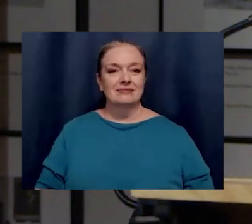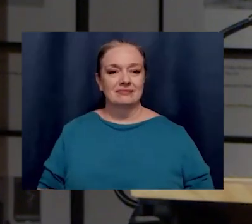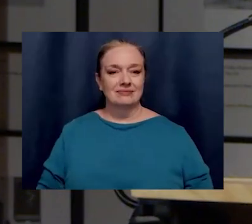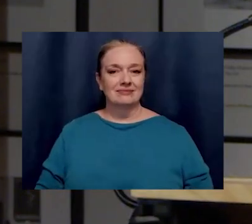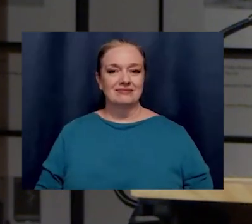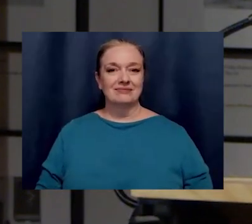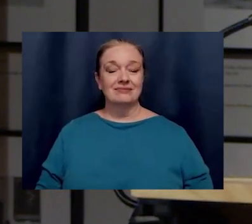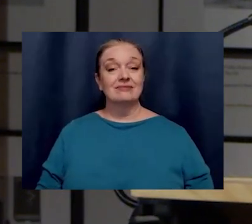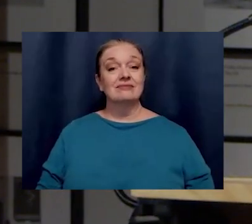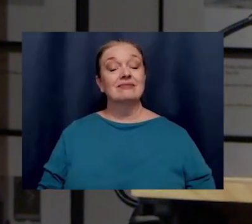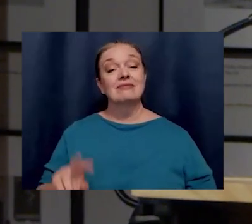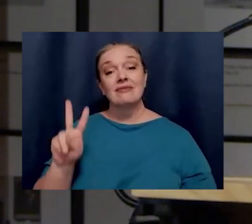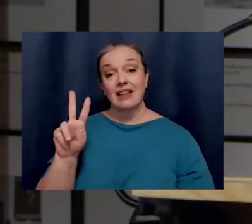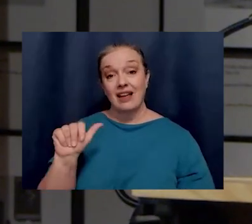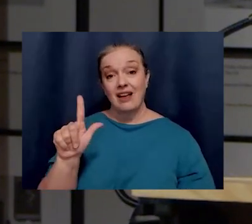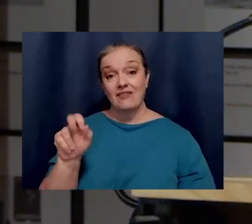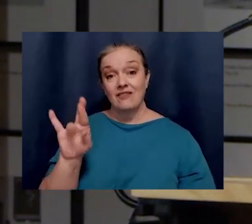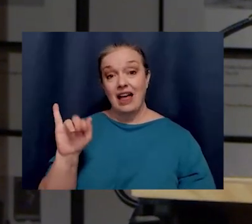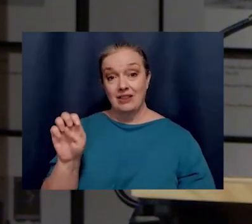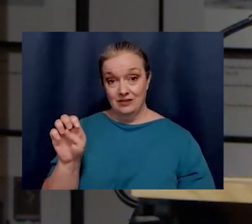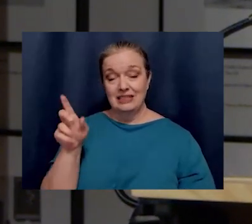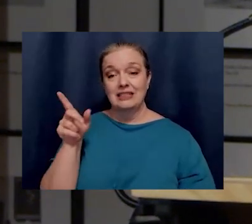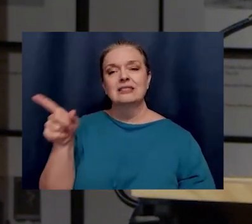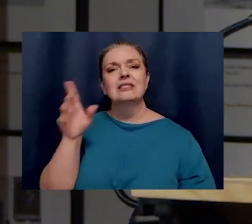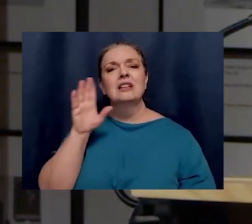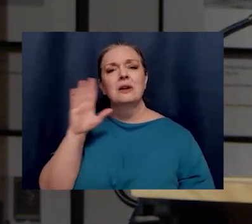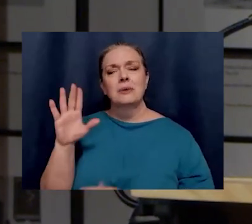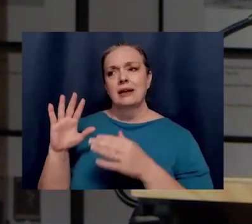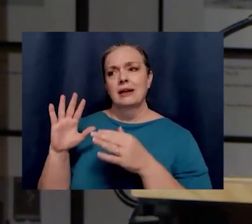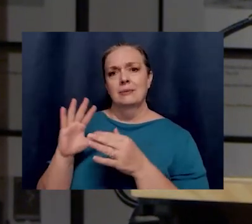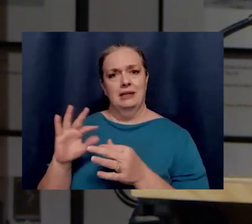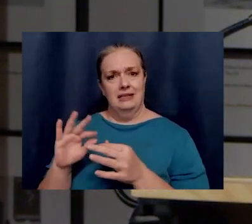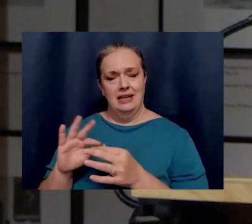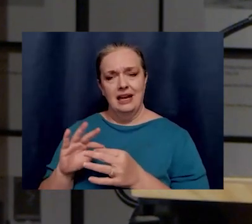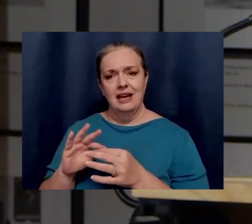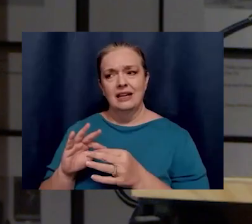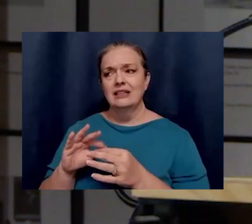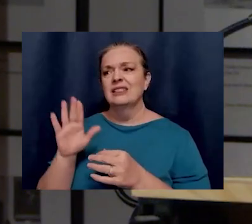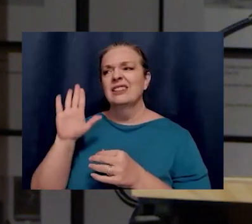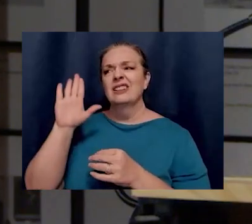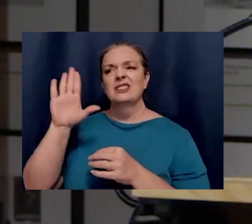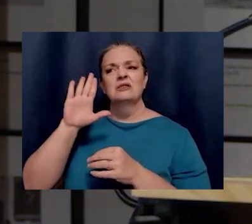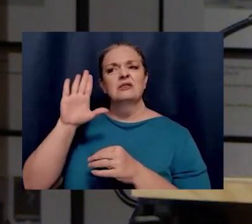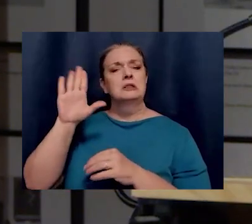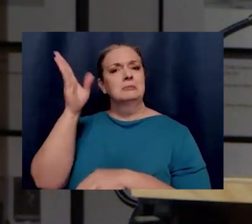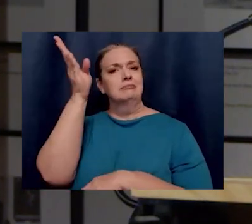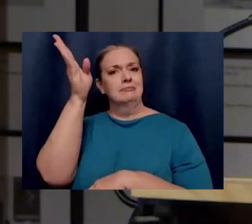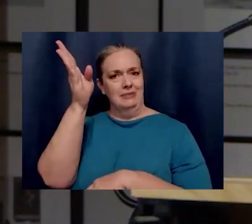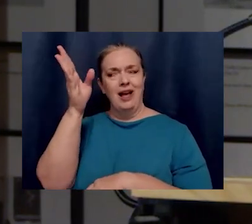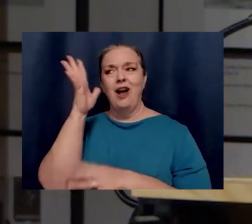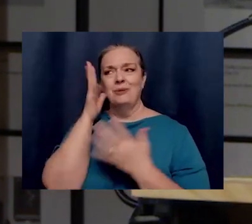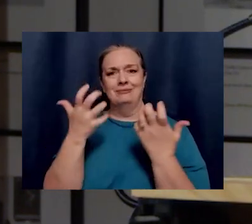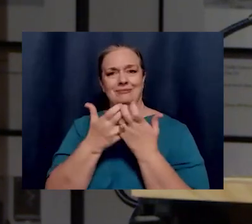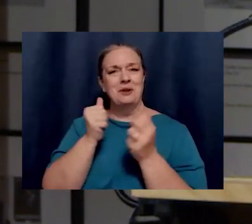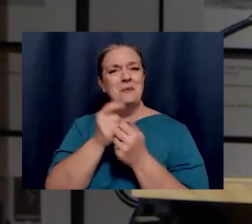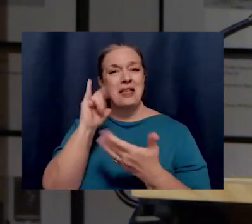going to speak really in conjunction. Her talk is speaking to this exhibition that you see all around